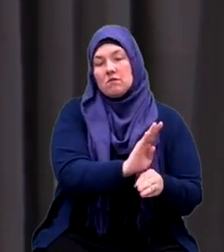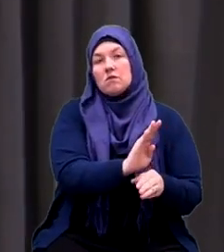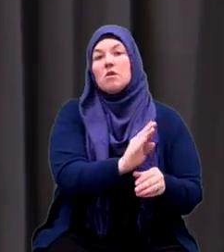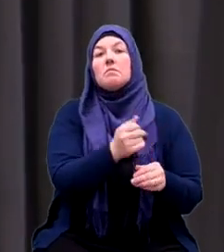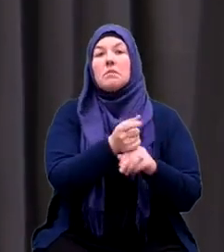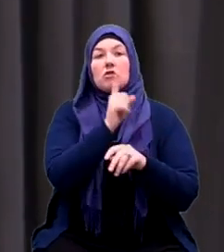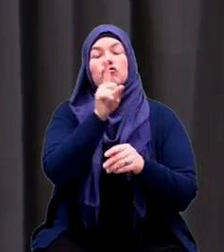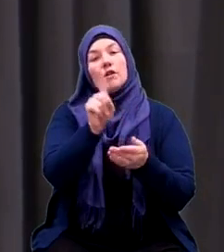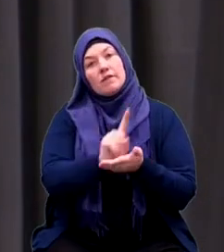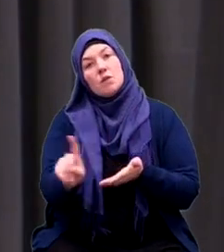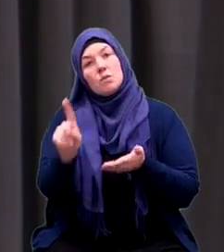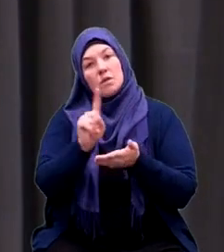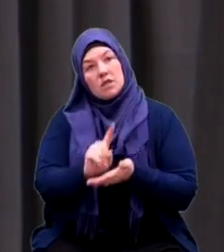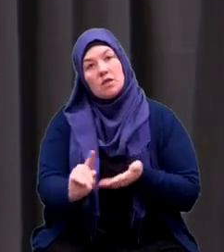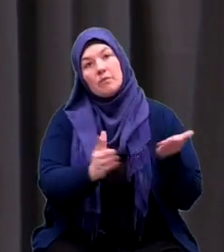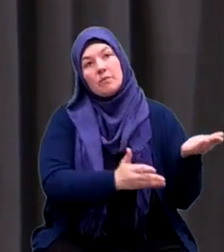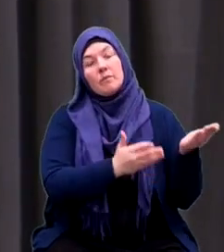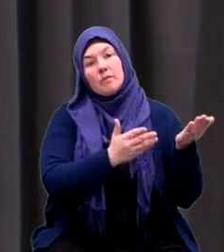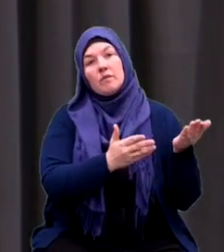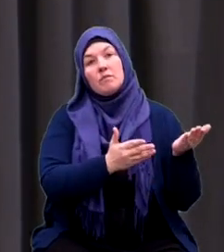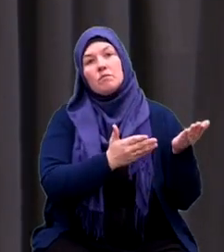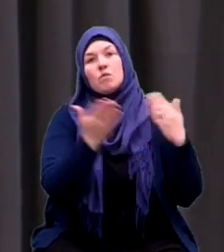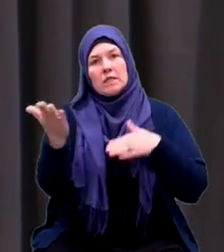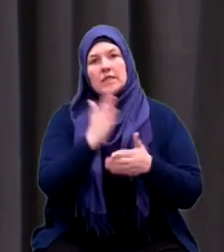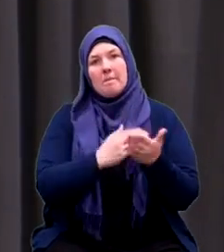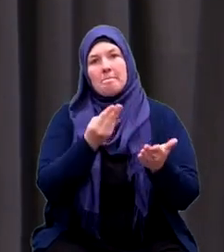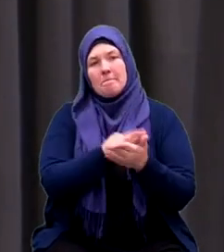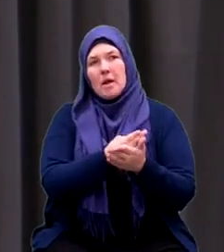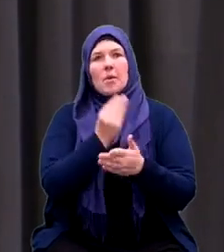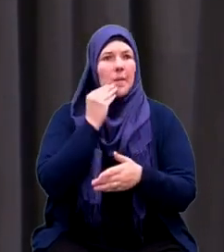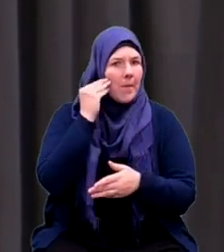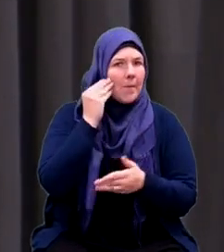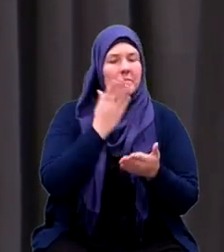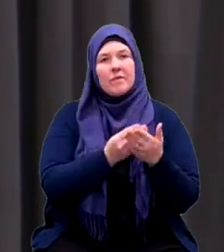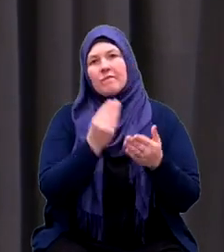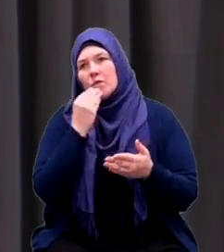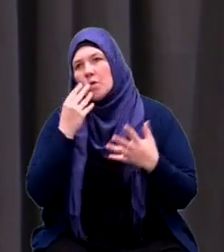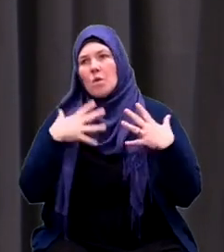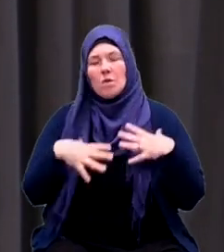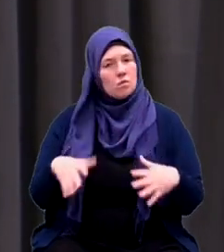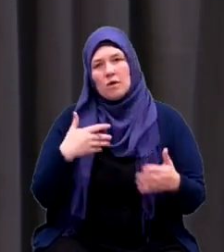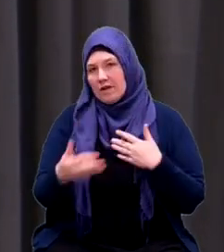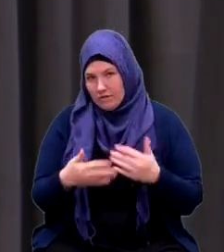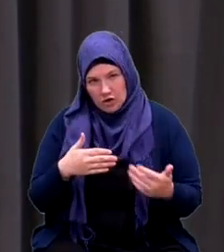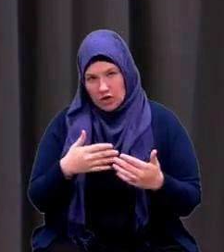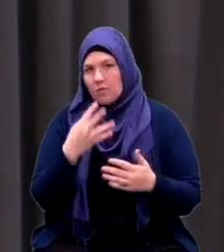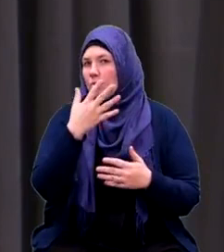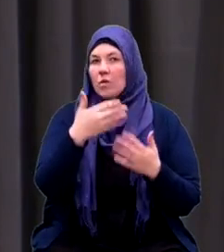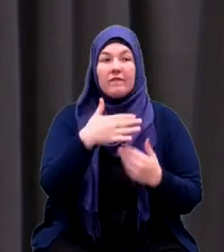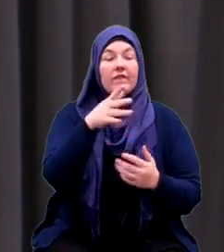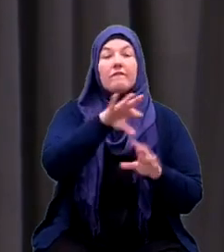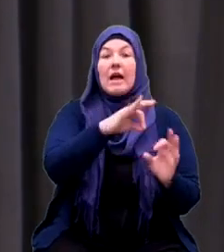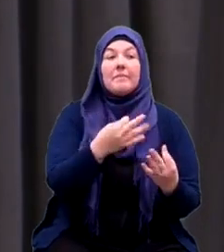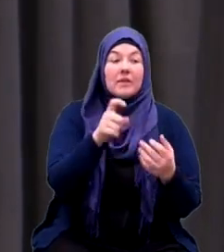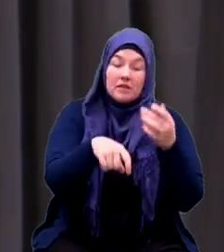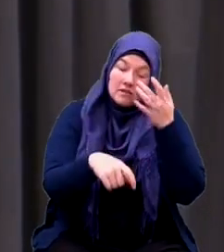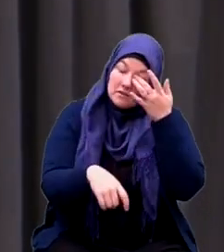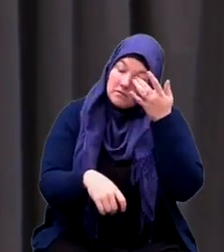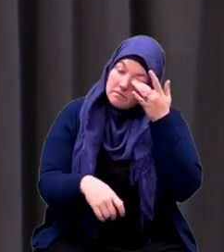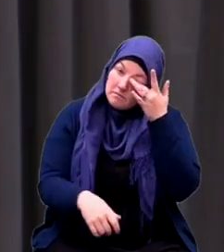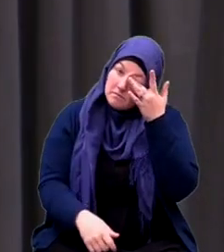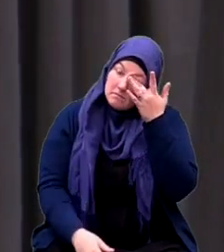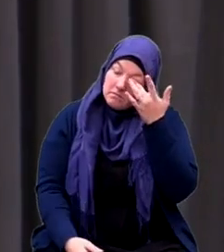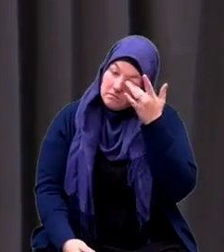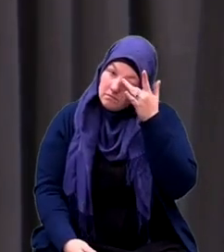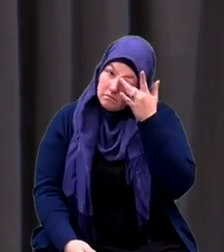sure every week to bring some money home, some food, some clothing, whatever the family needs, we make sure that